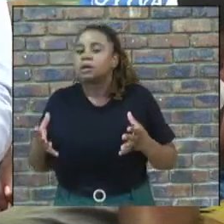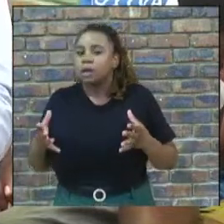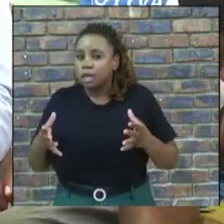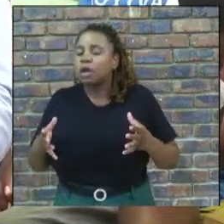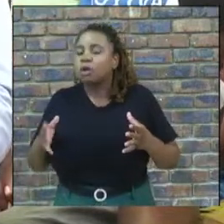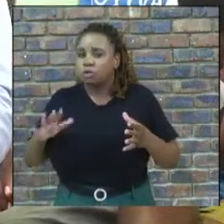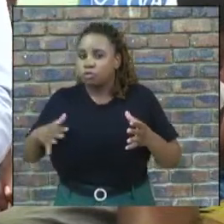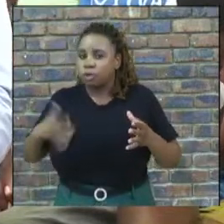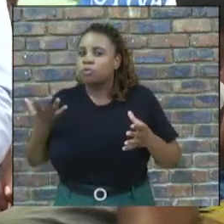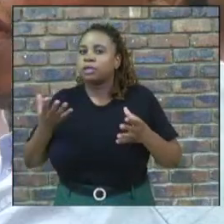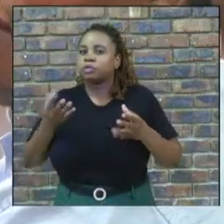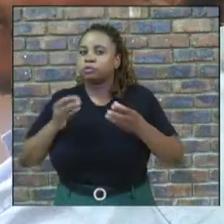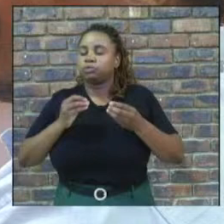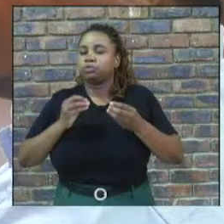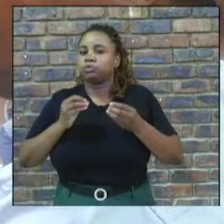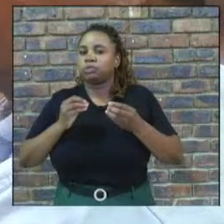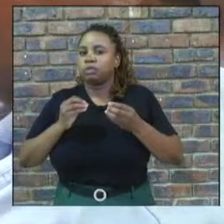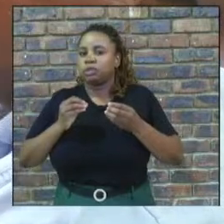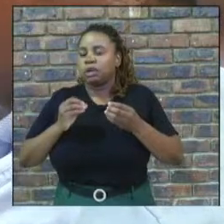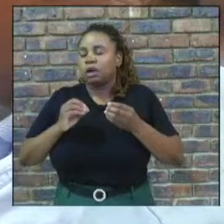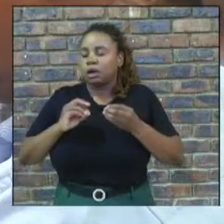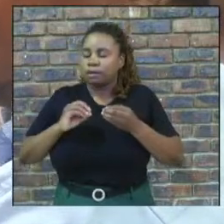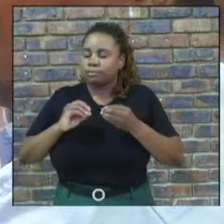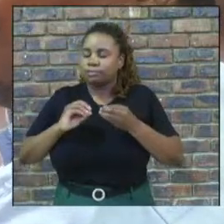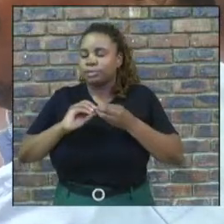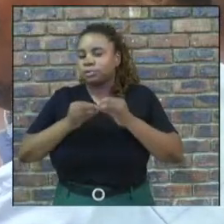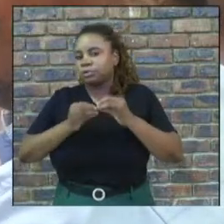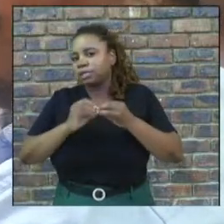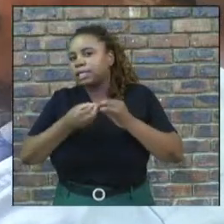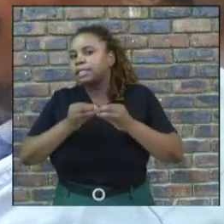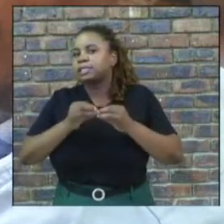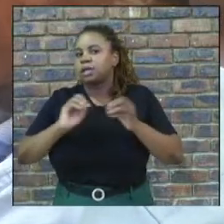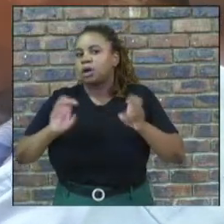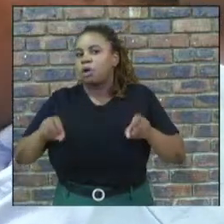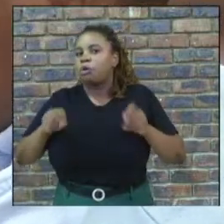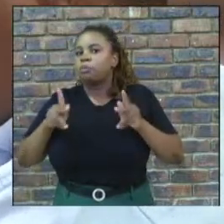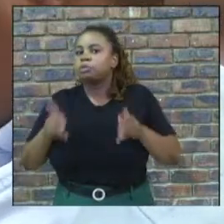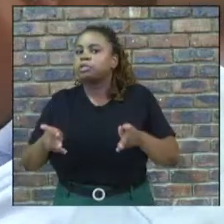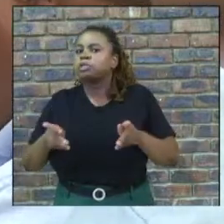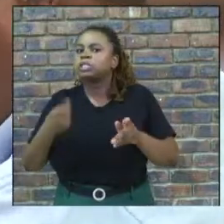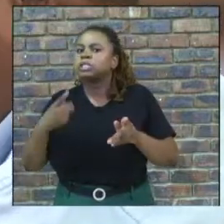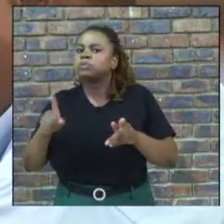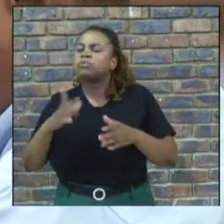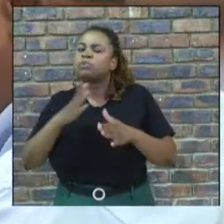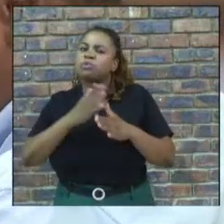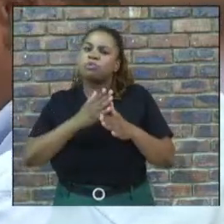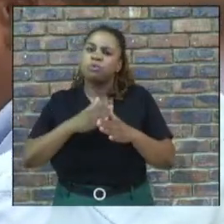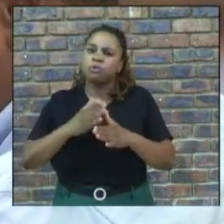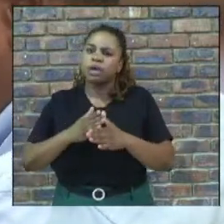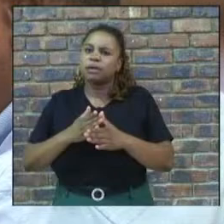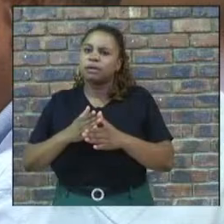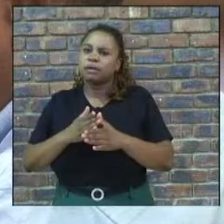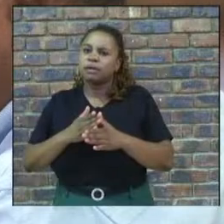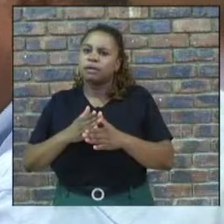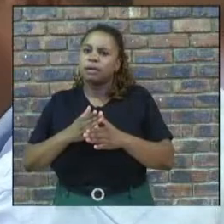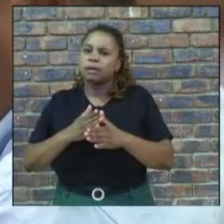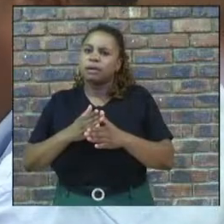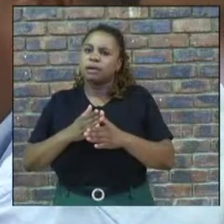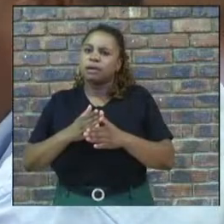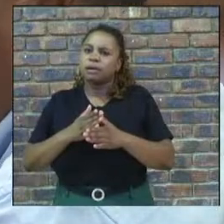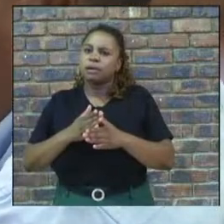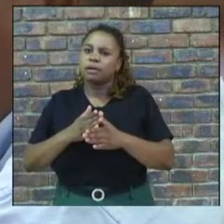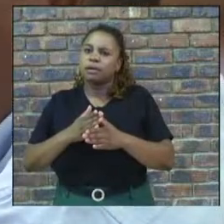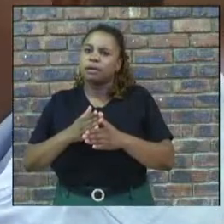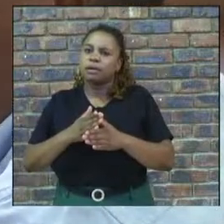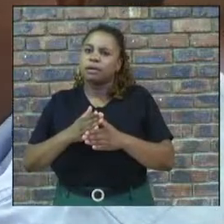opportunities will have targets for South Africans to participate in